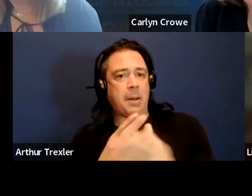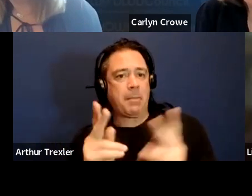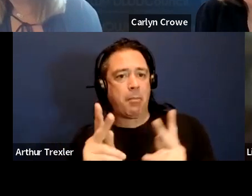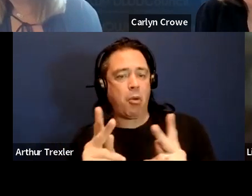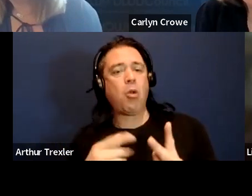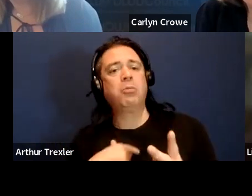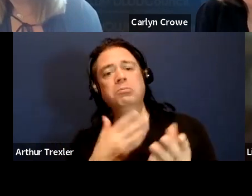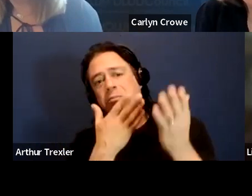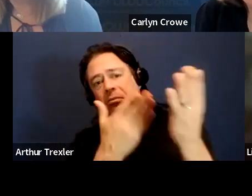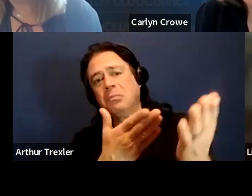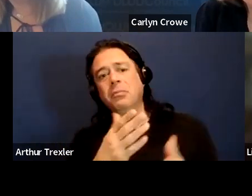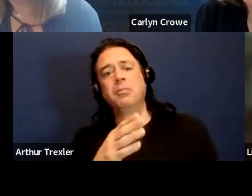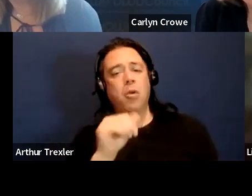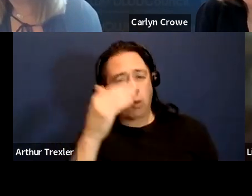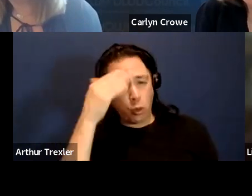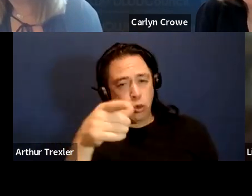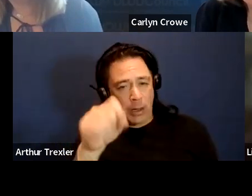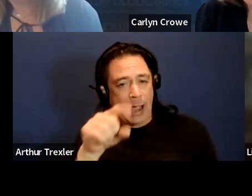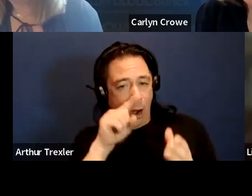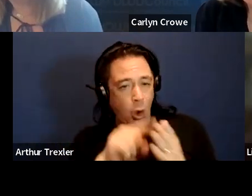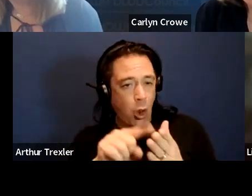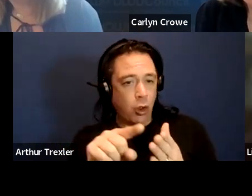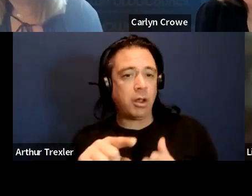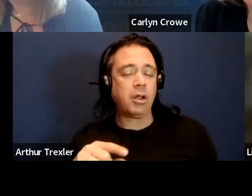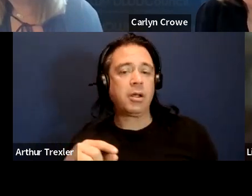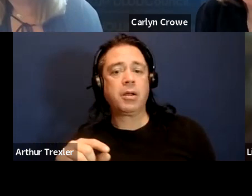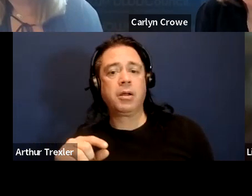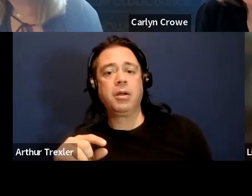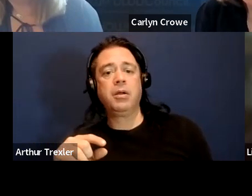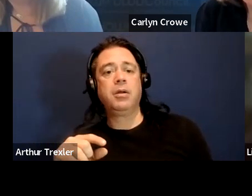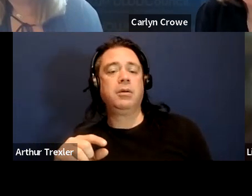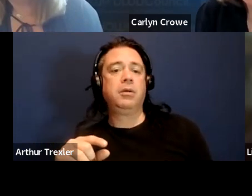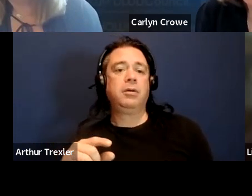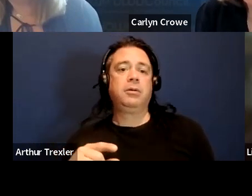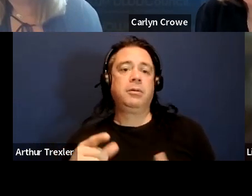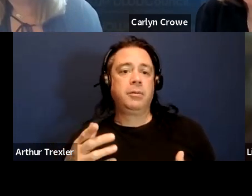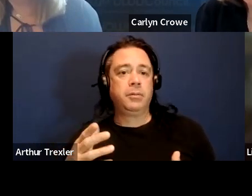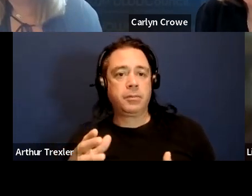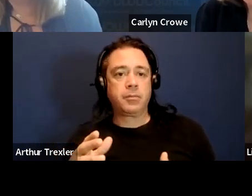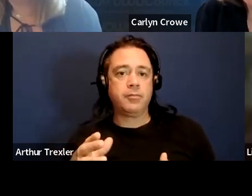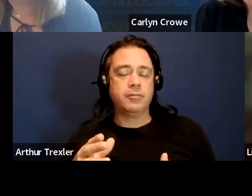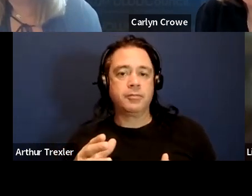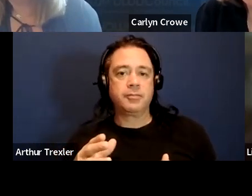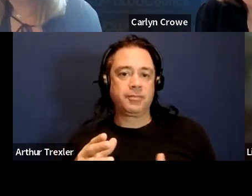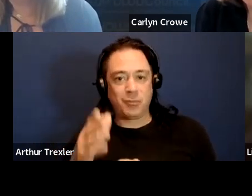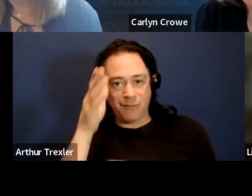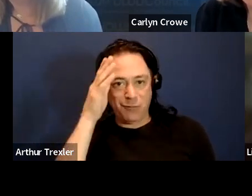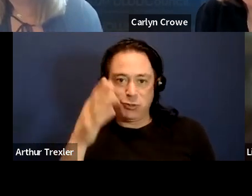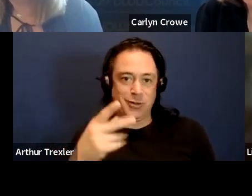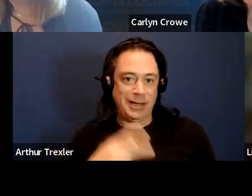you know, and I don't know if we can look into this as the future kind of keeps going on, but